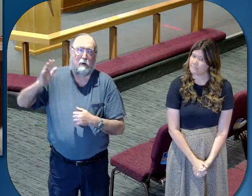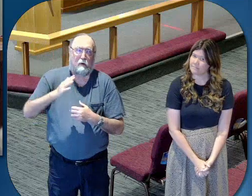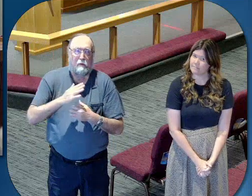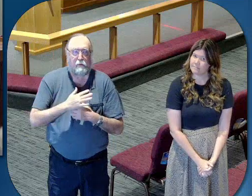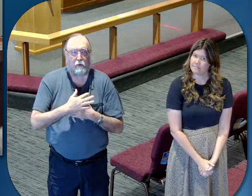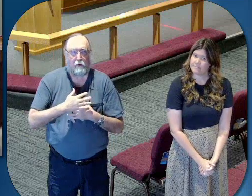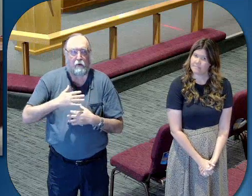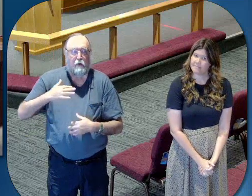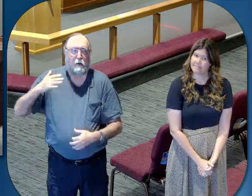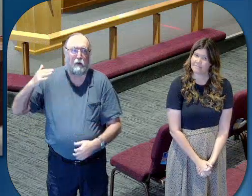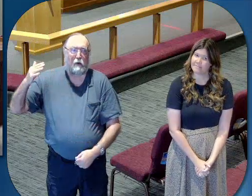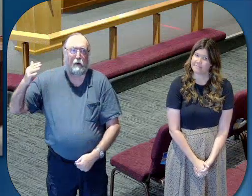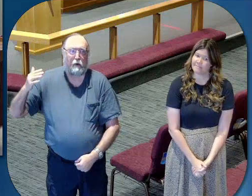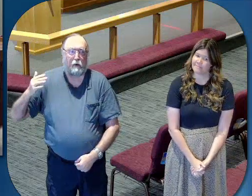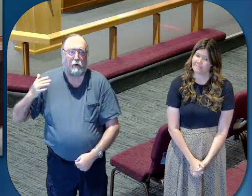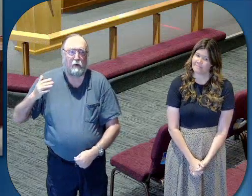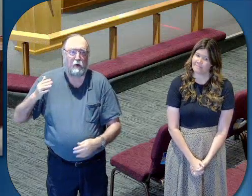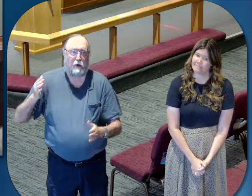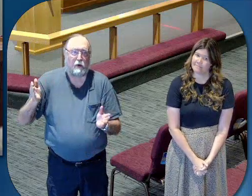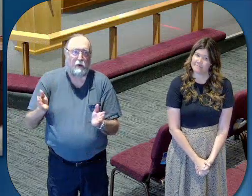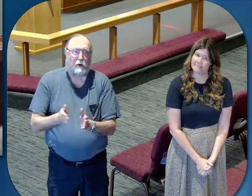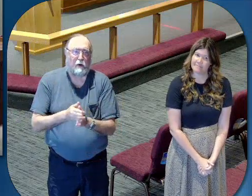of your